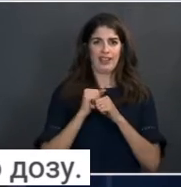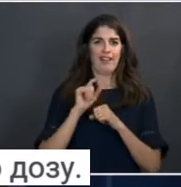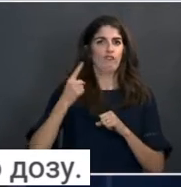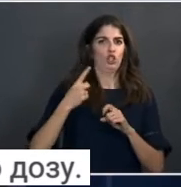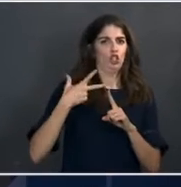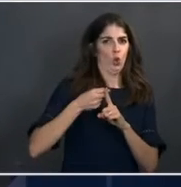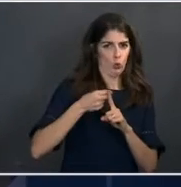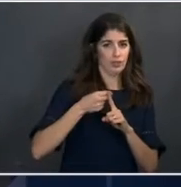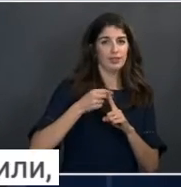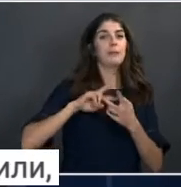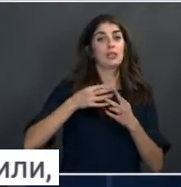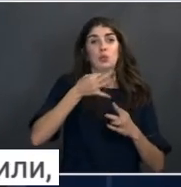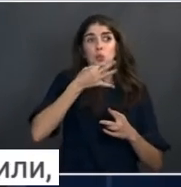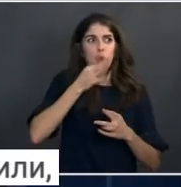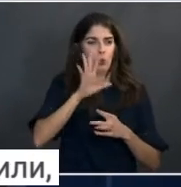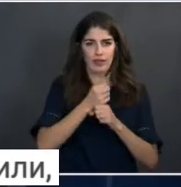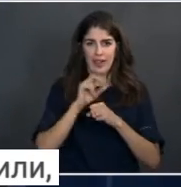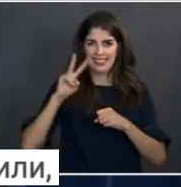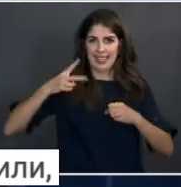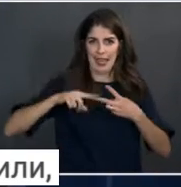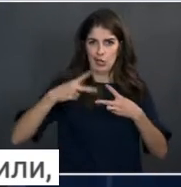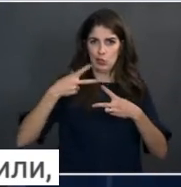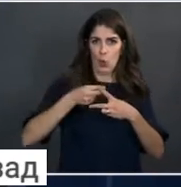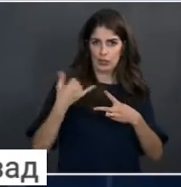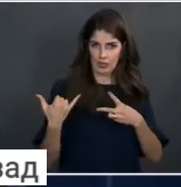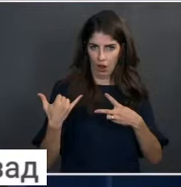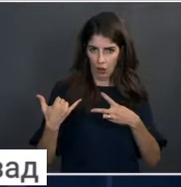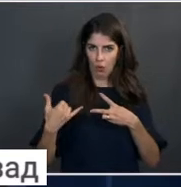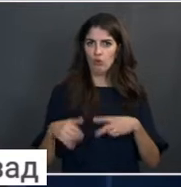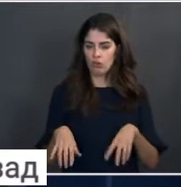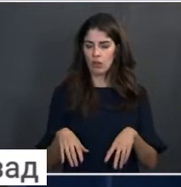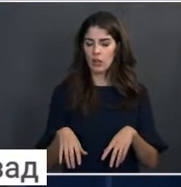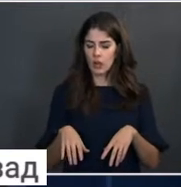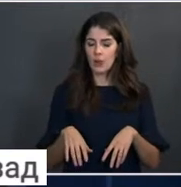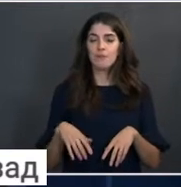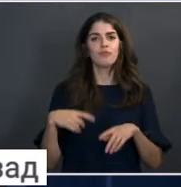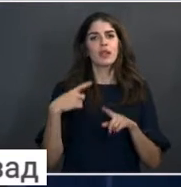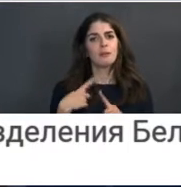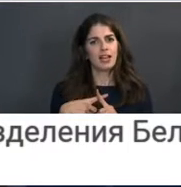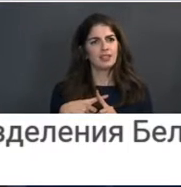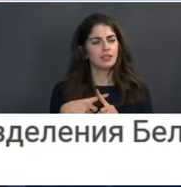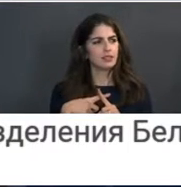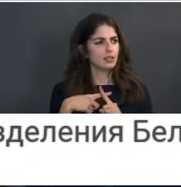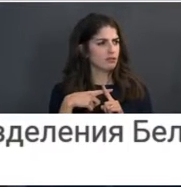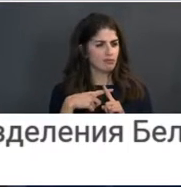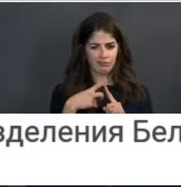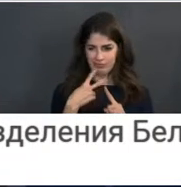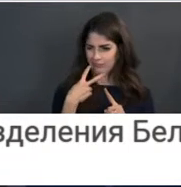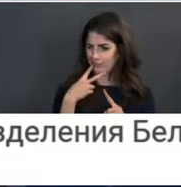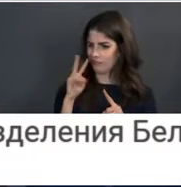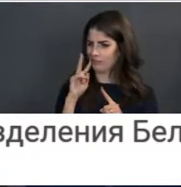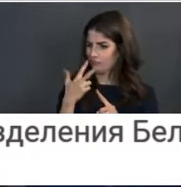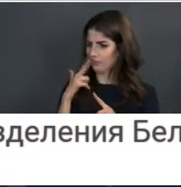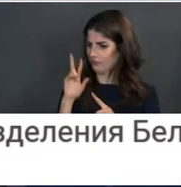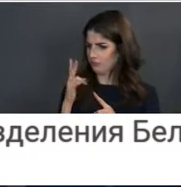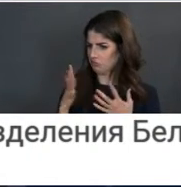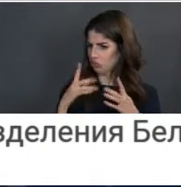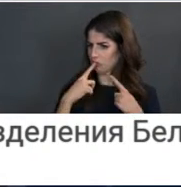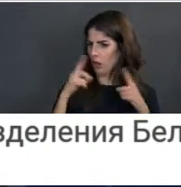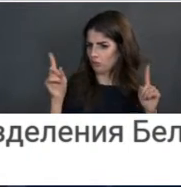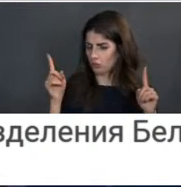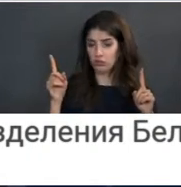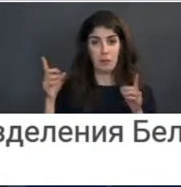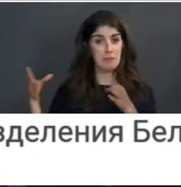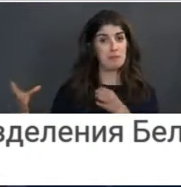second dose. We are also, as you noted, had released a couple of days ago that the objective